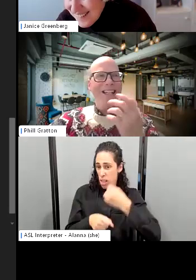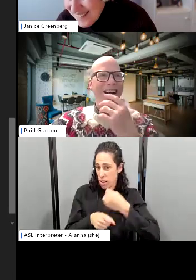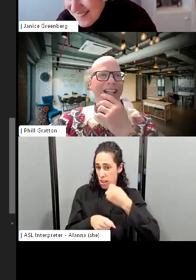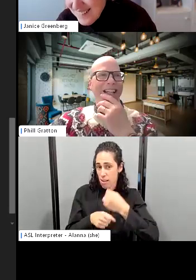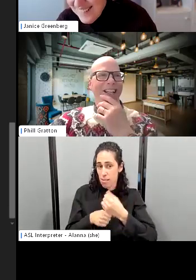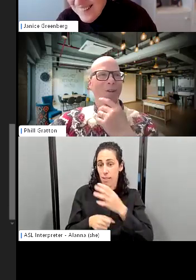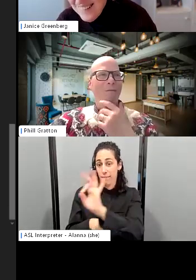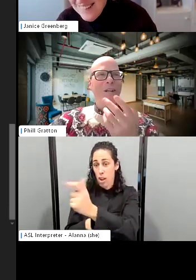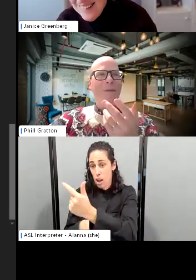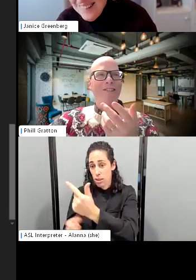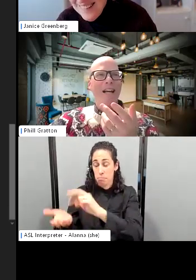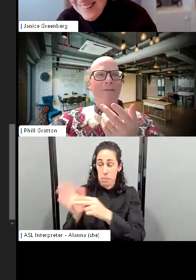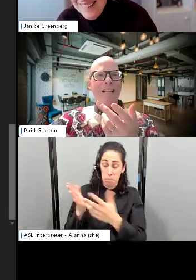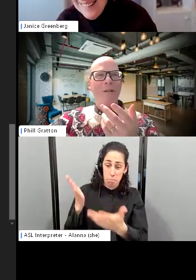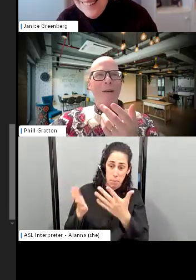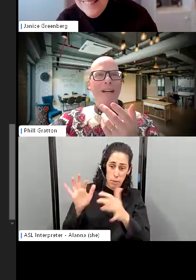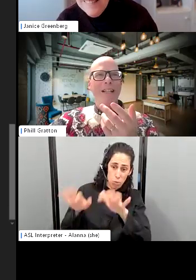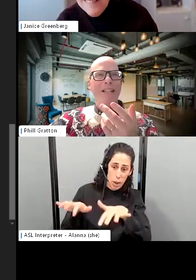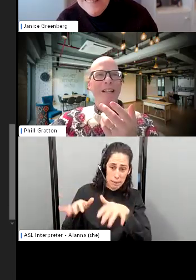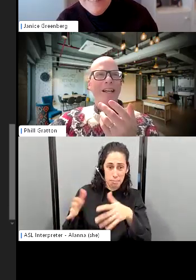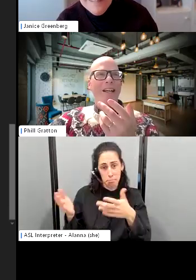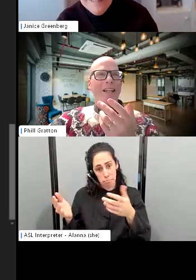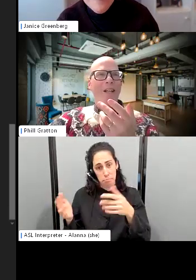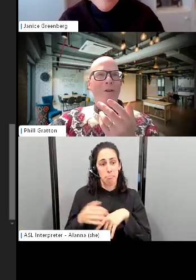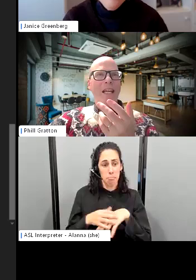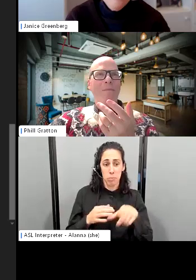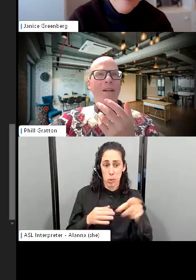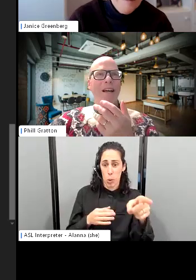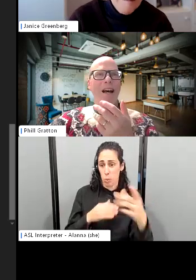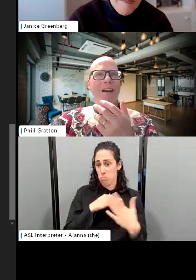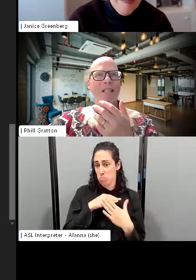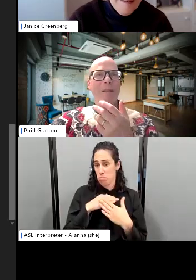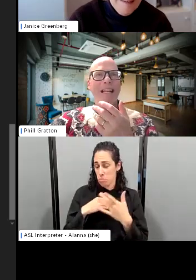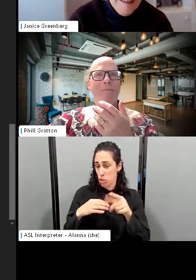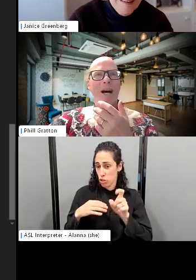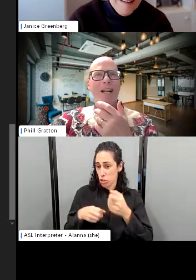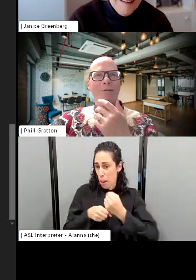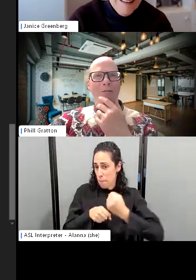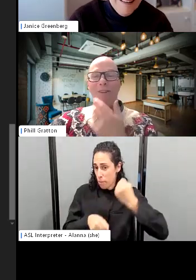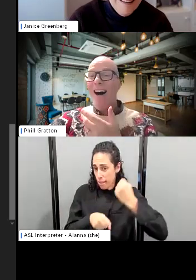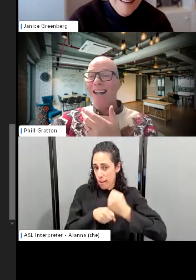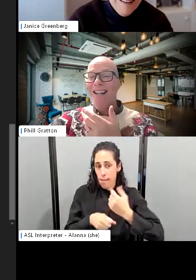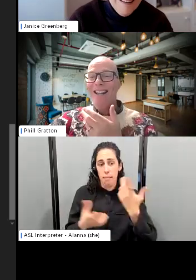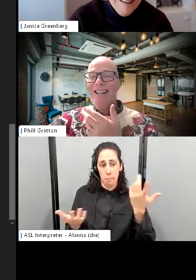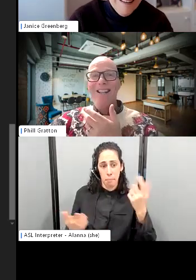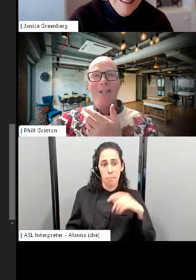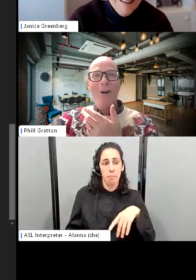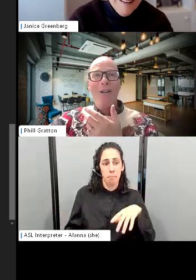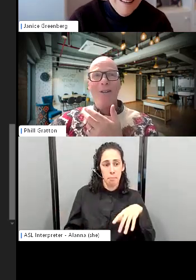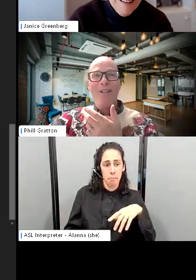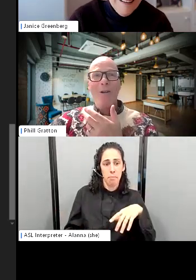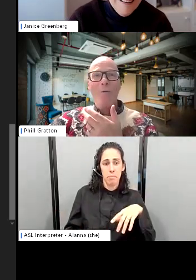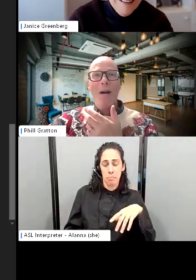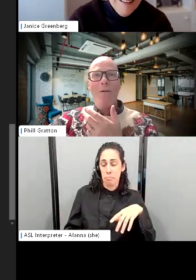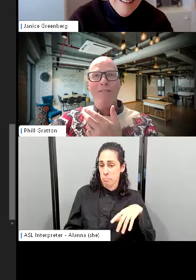it might rain, right? So if you're going to be outside for extended periods, keep visibility in mind due to fog.